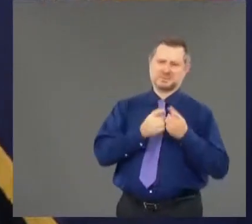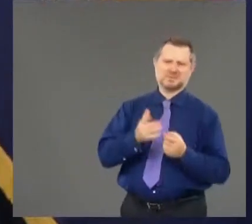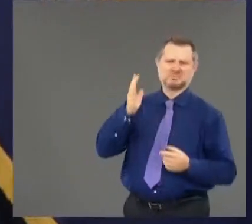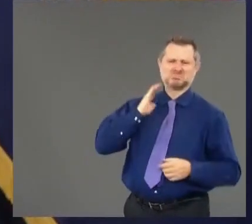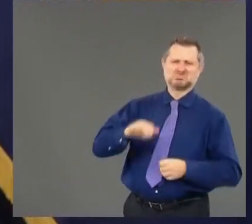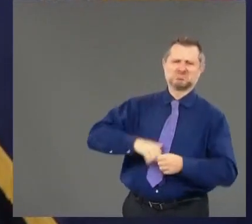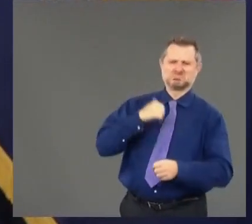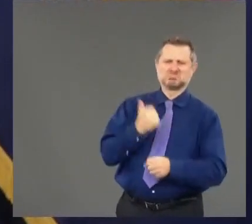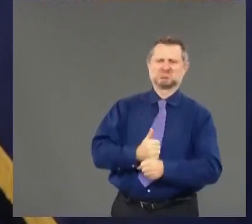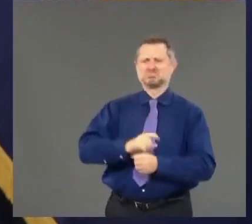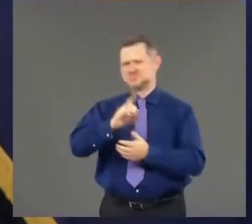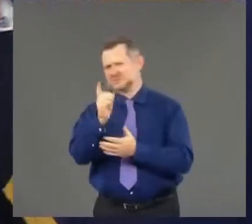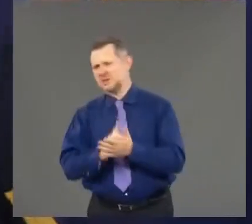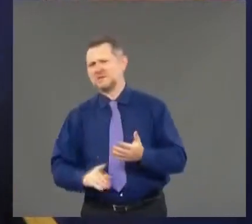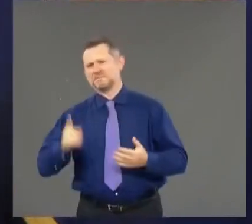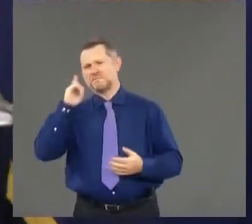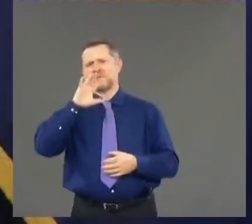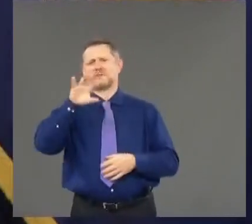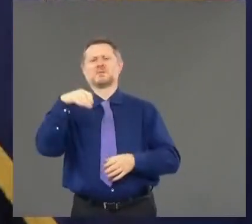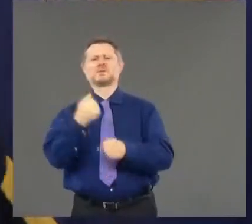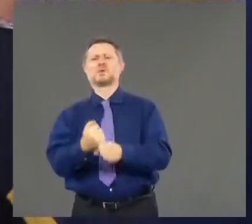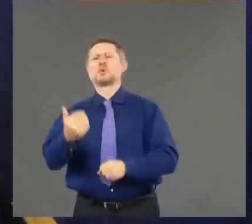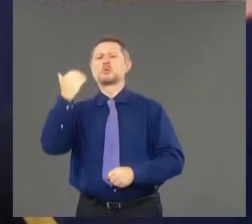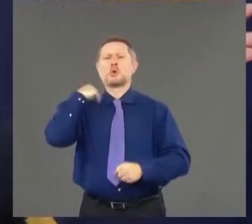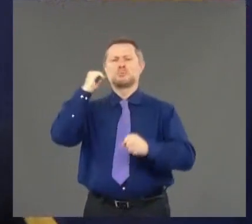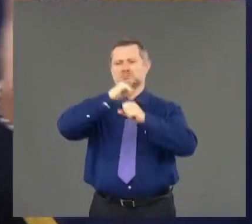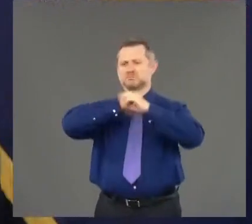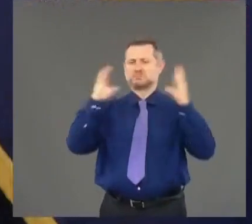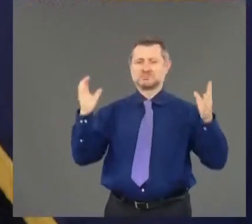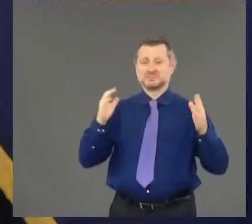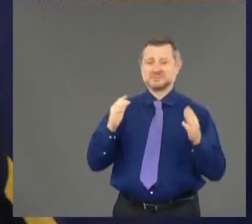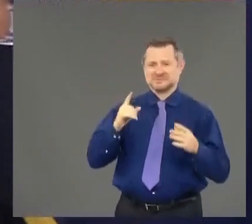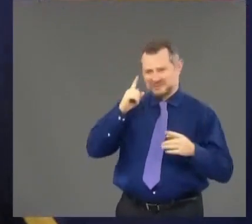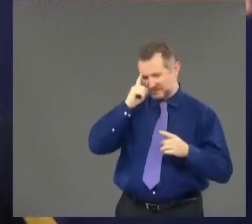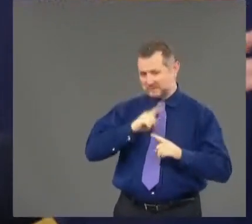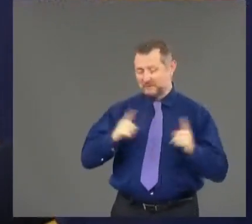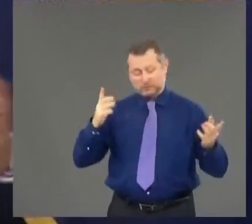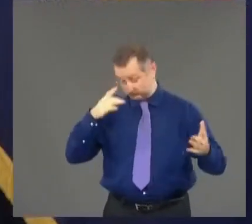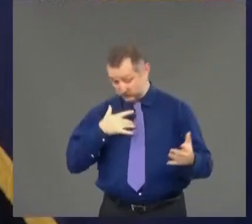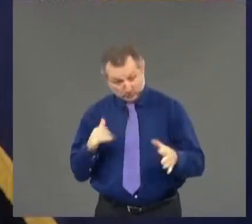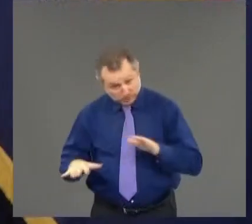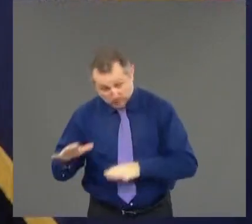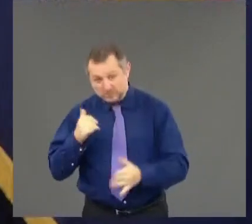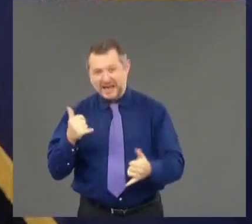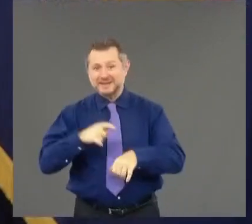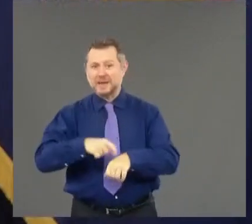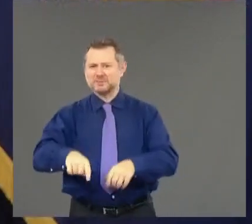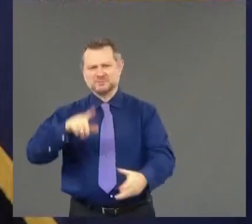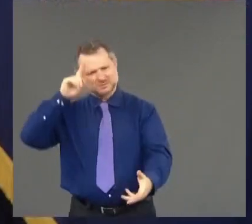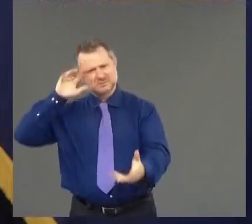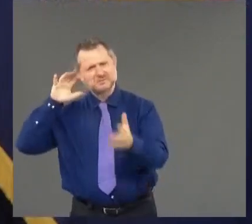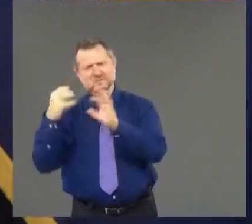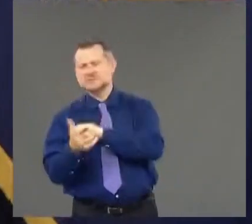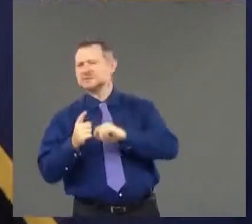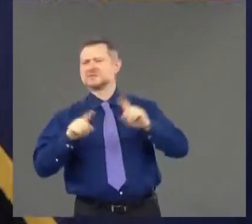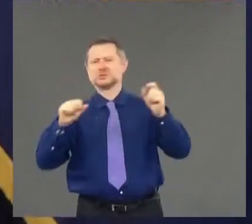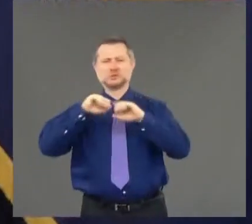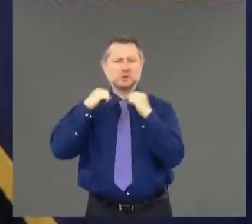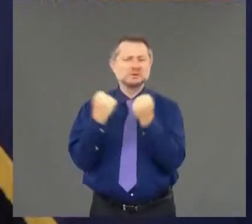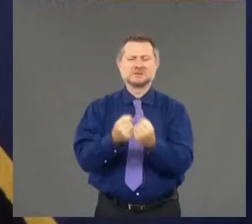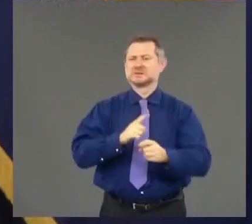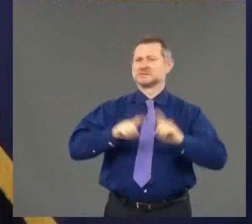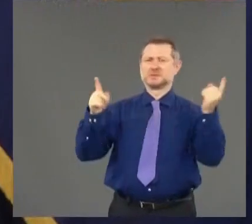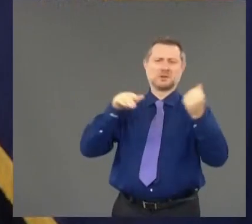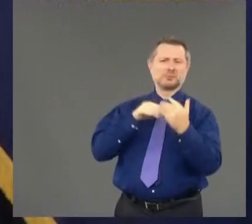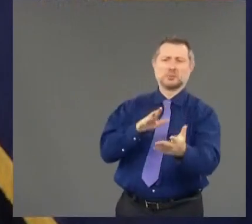ago. Totally different mindset, totally different culture, totally different society. Well, the